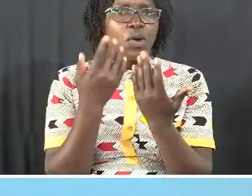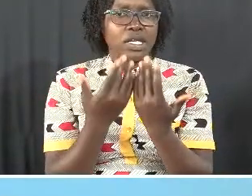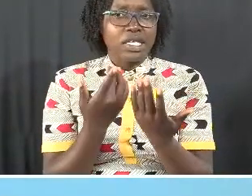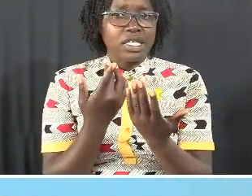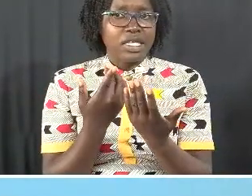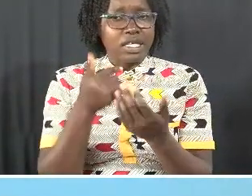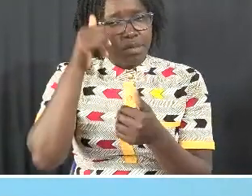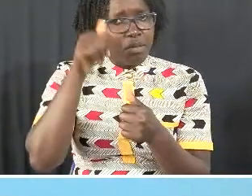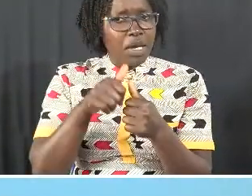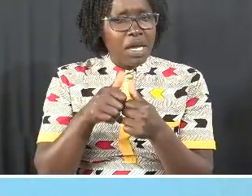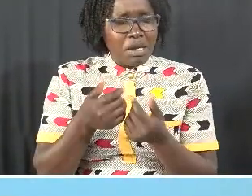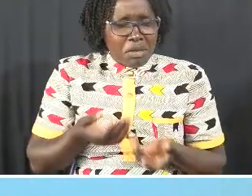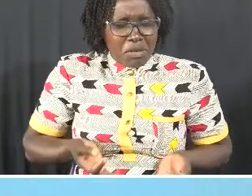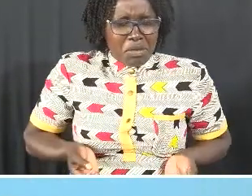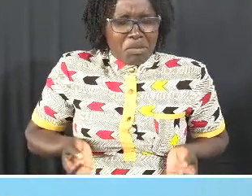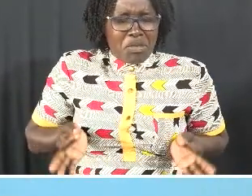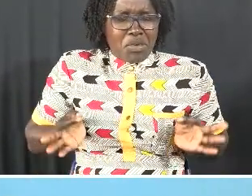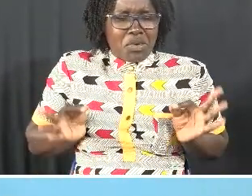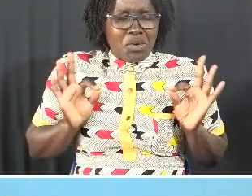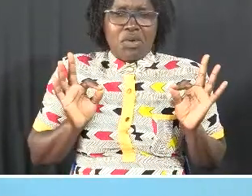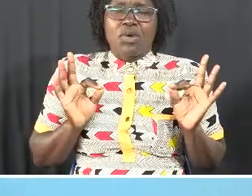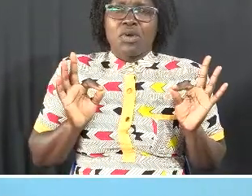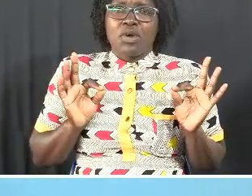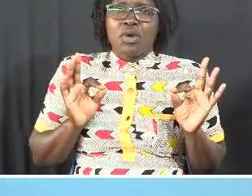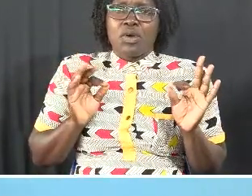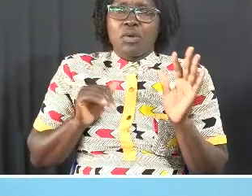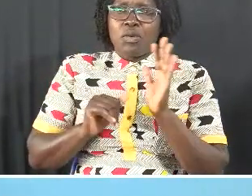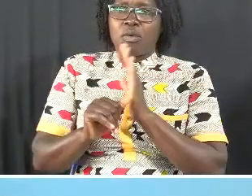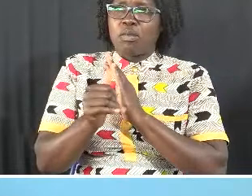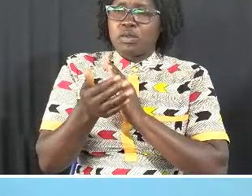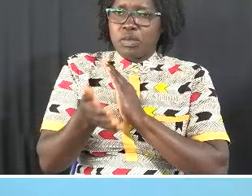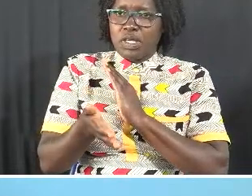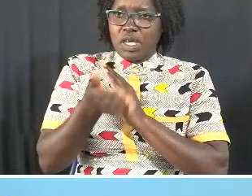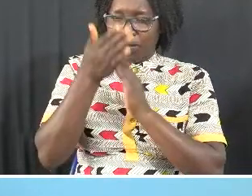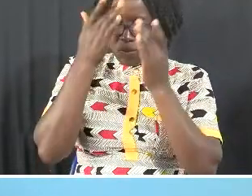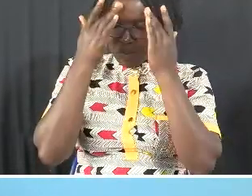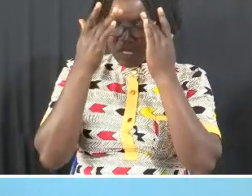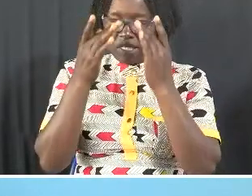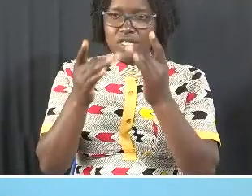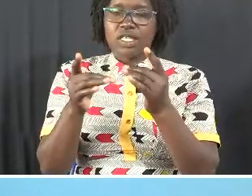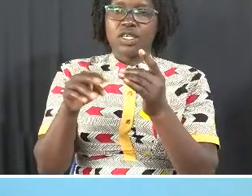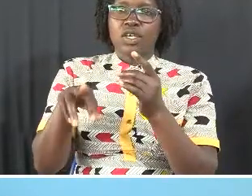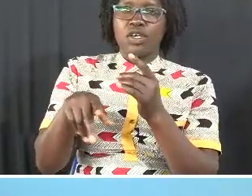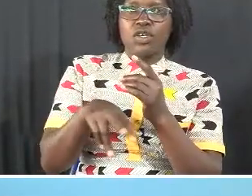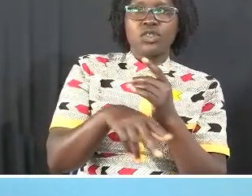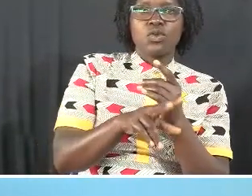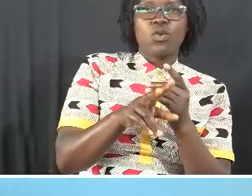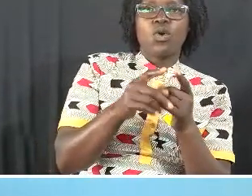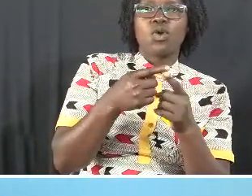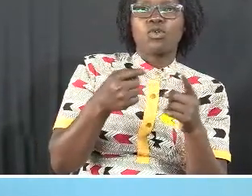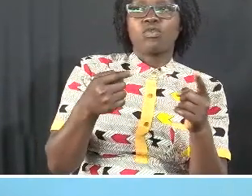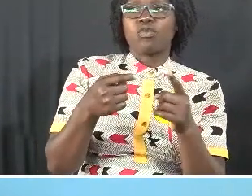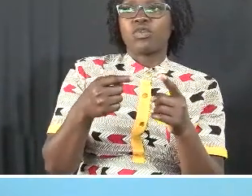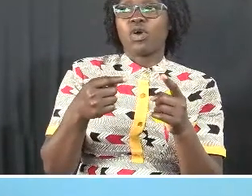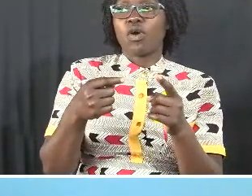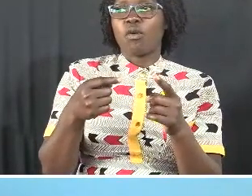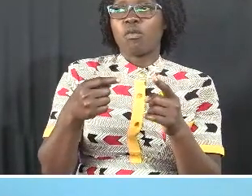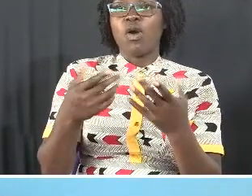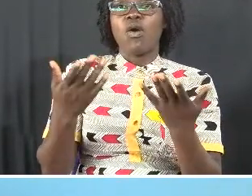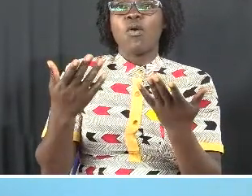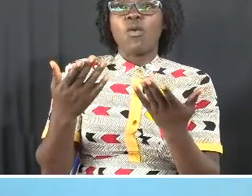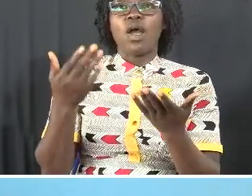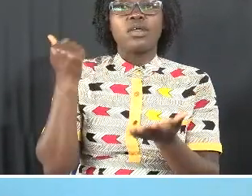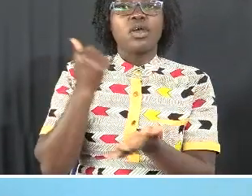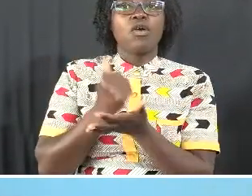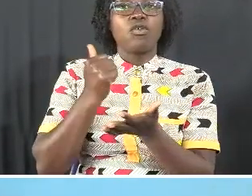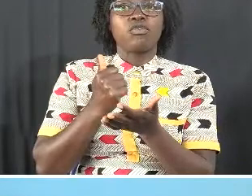money. We passed by here. We decided to walk all the way from Vanga Road, where the offices were that